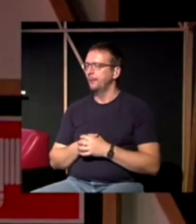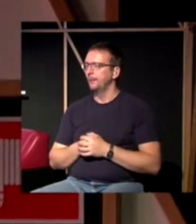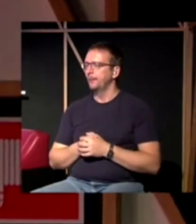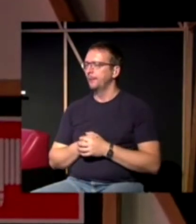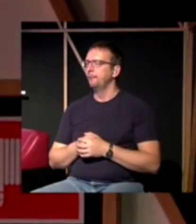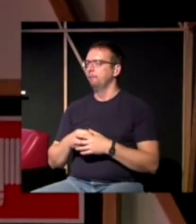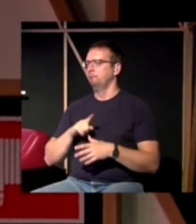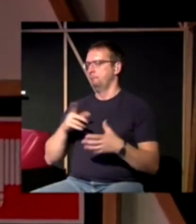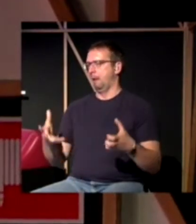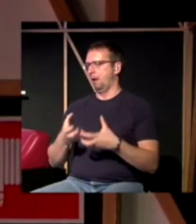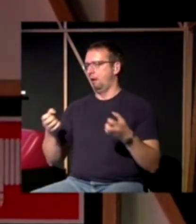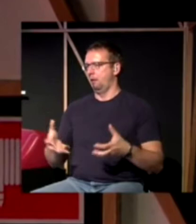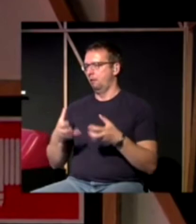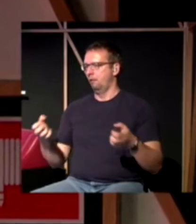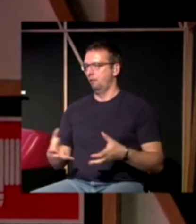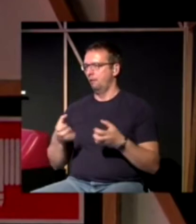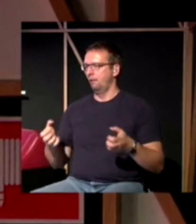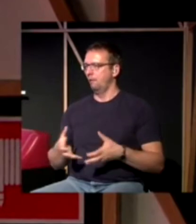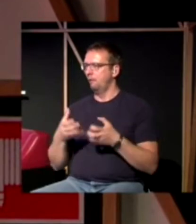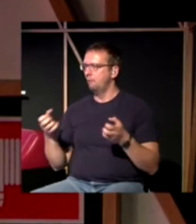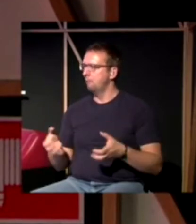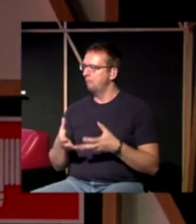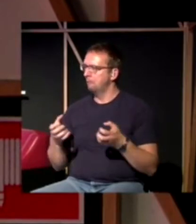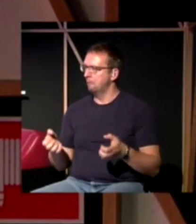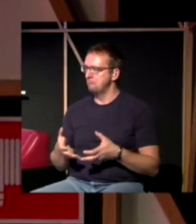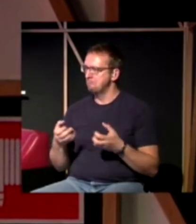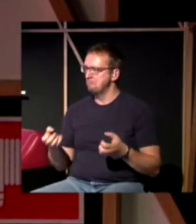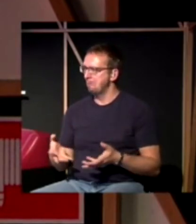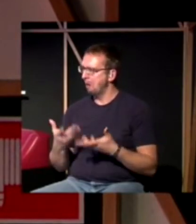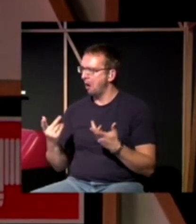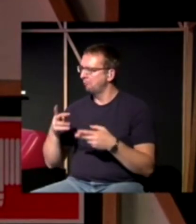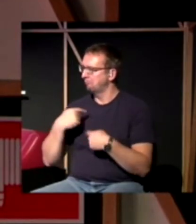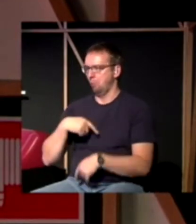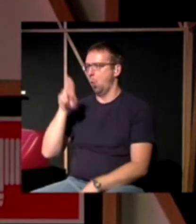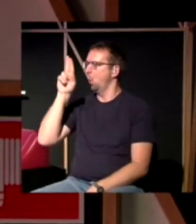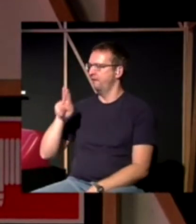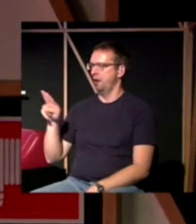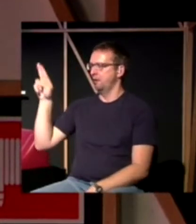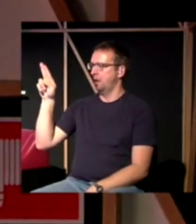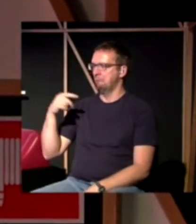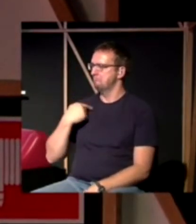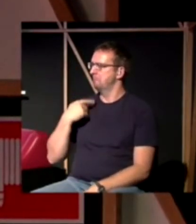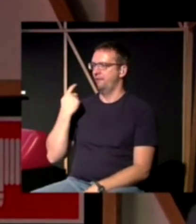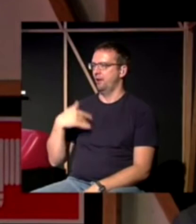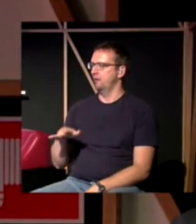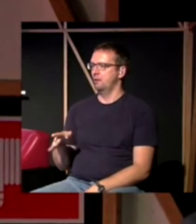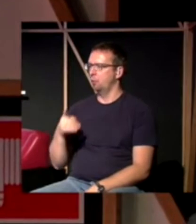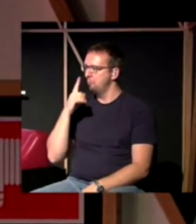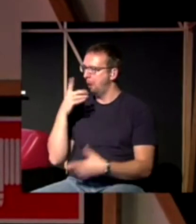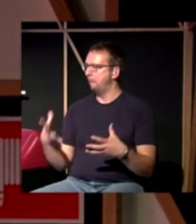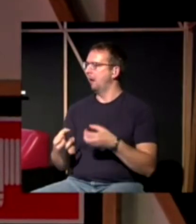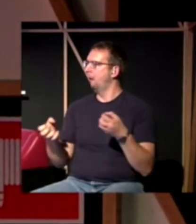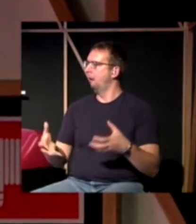university, from a college, nothing. I sat in front of a group of people and they said, commentate as if your listeners were